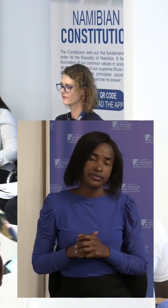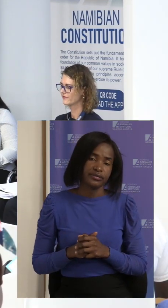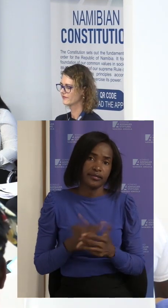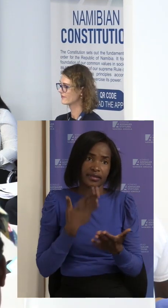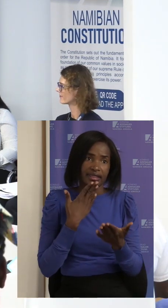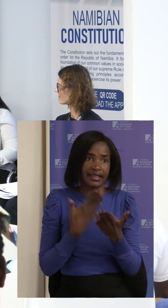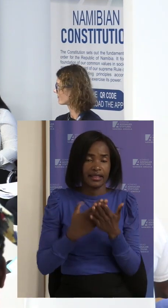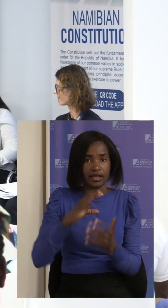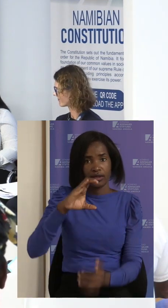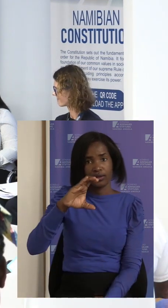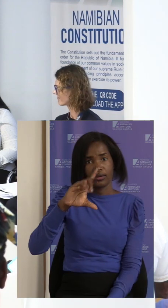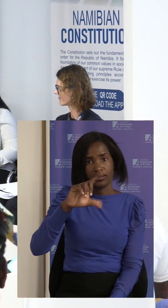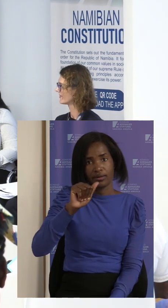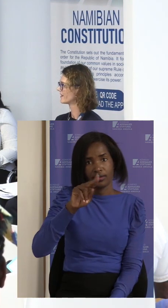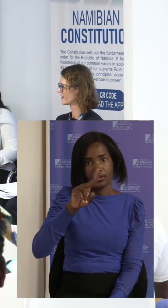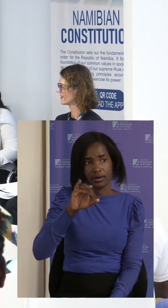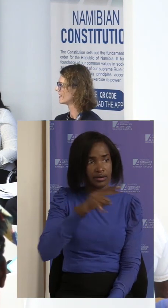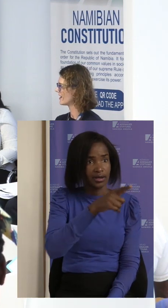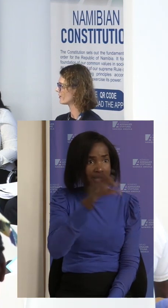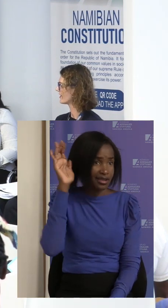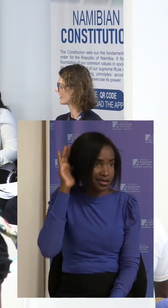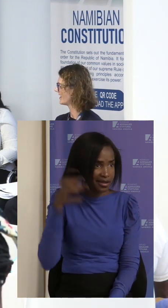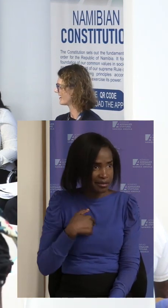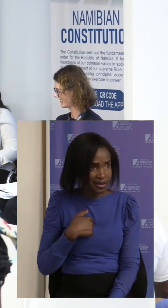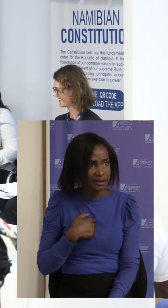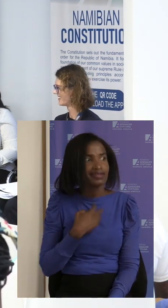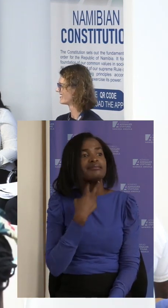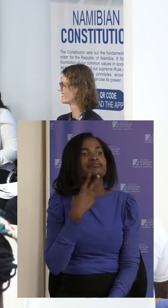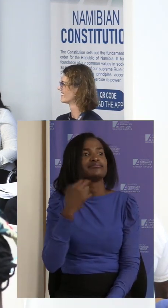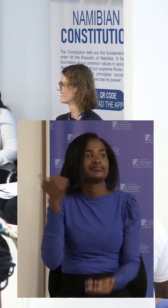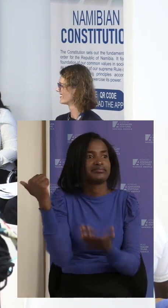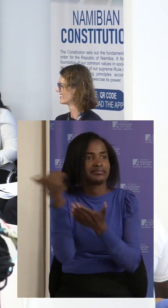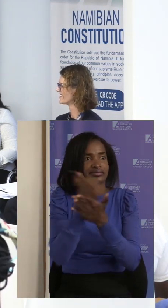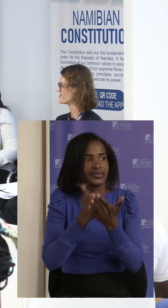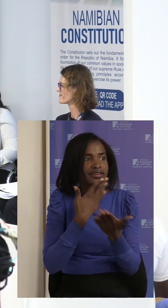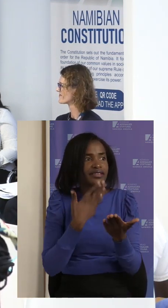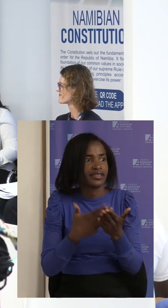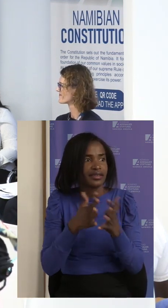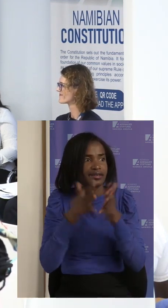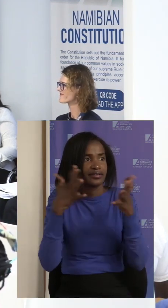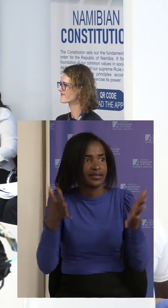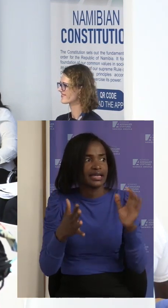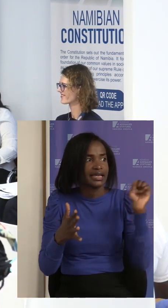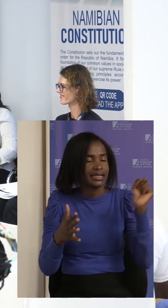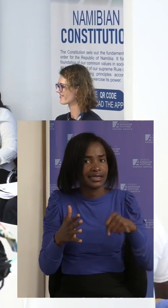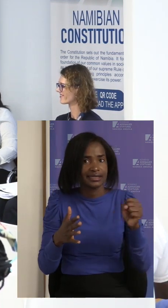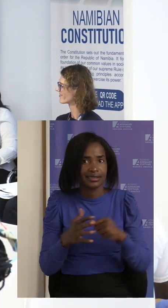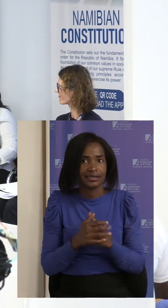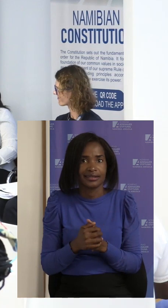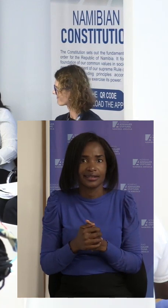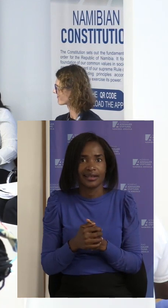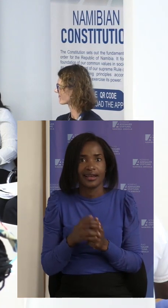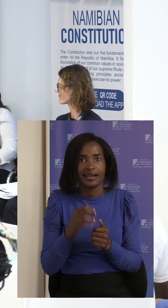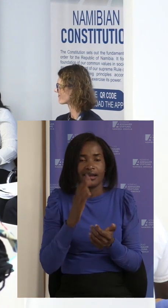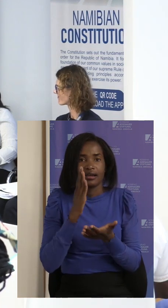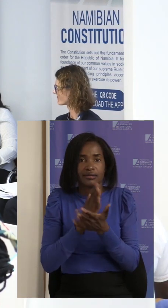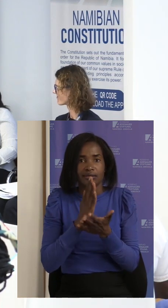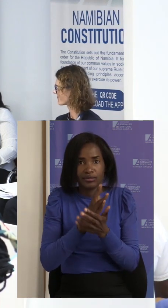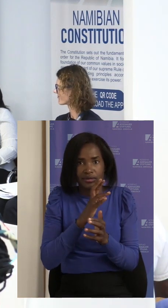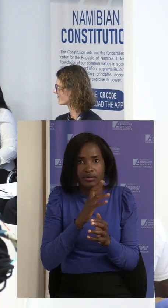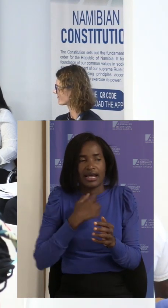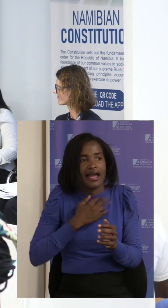Thank you, Claudia. Can you hear me? Yes. Loud and clear. Thank you so much. Yes, it is indeed an honor